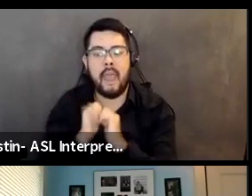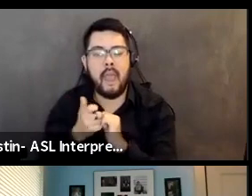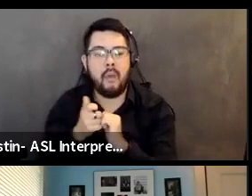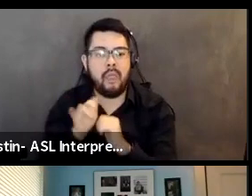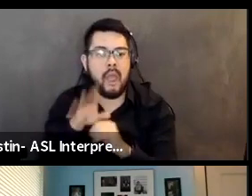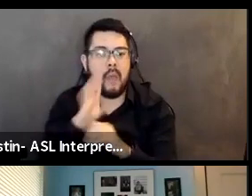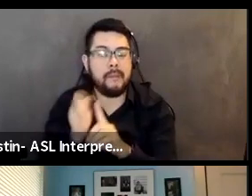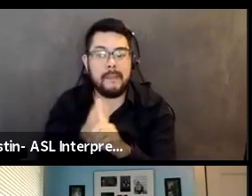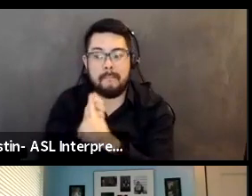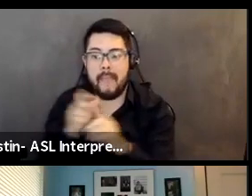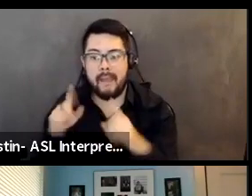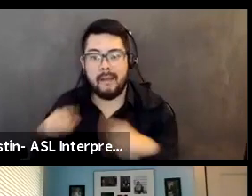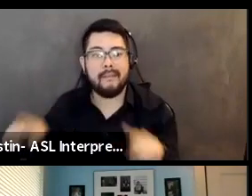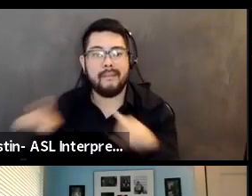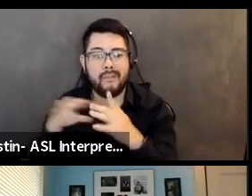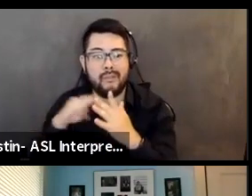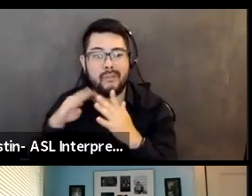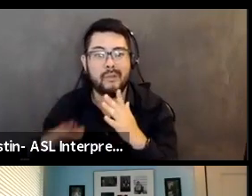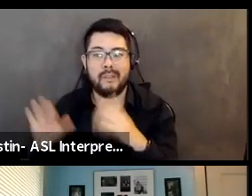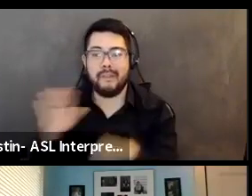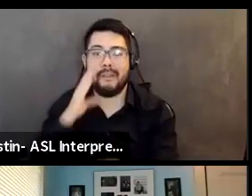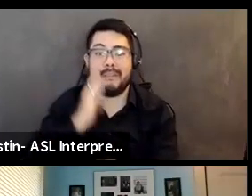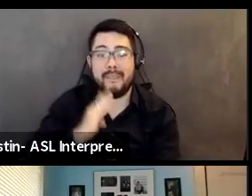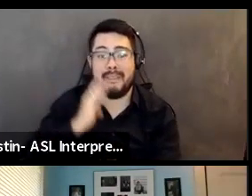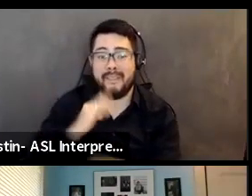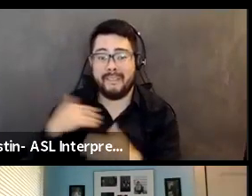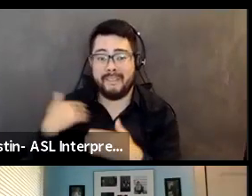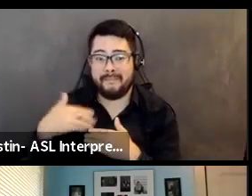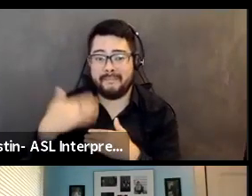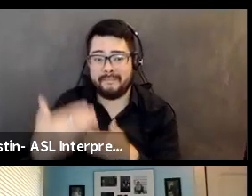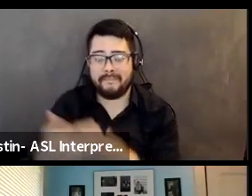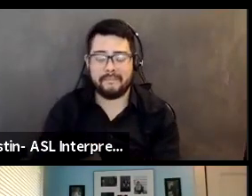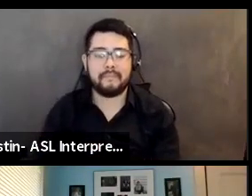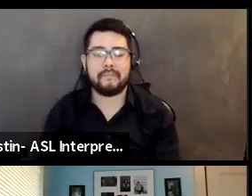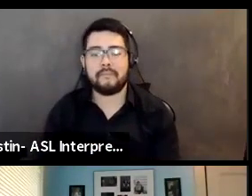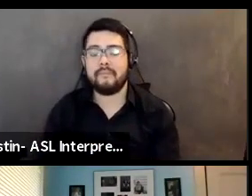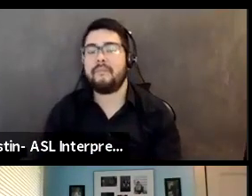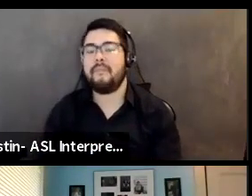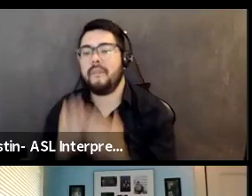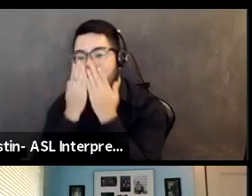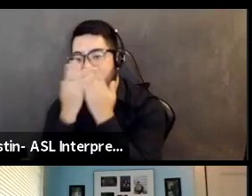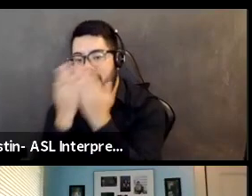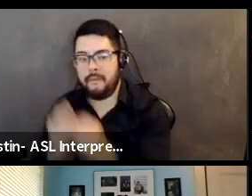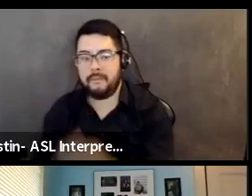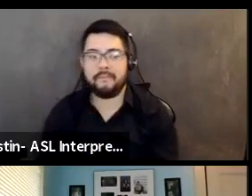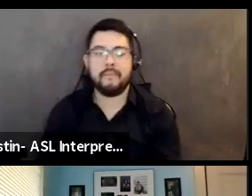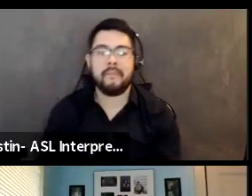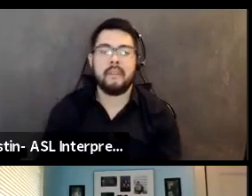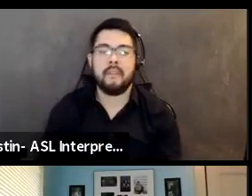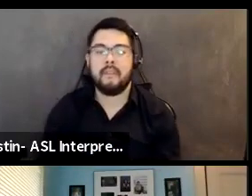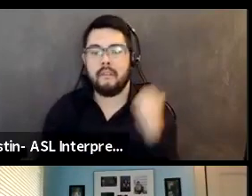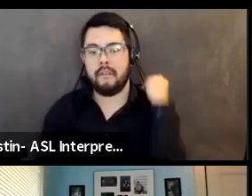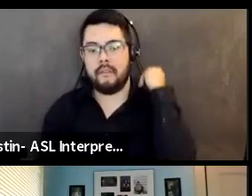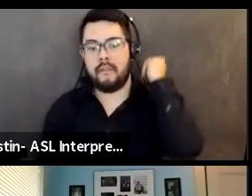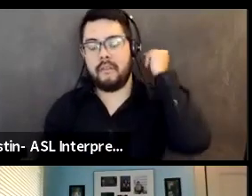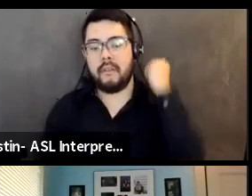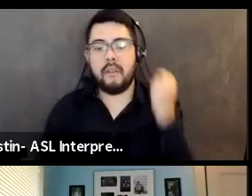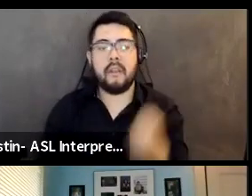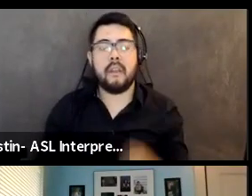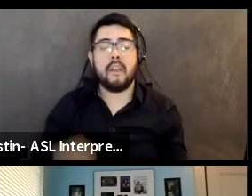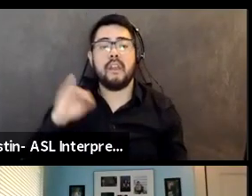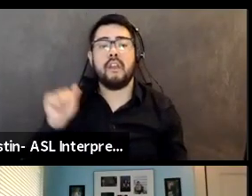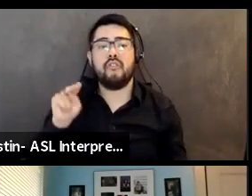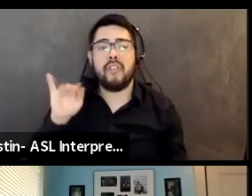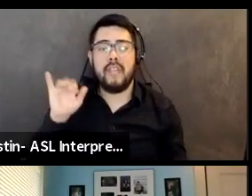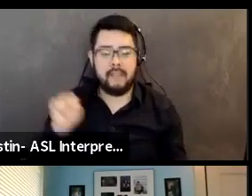learning impact those experiences so thank you board member melendez this is janice i